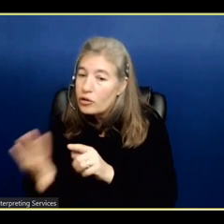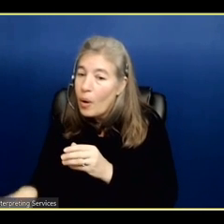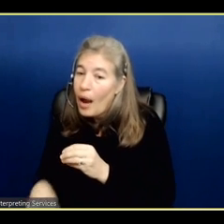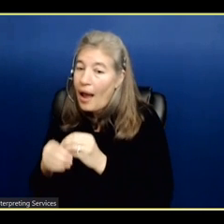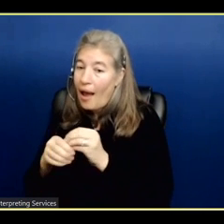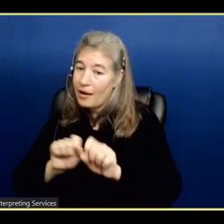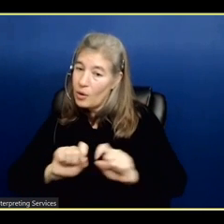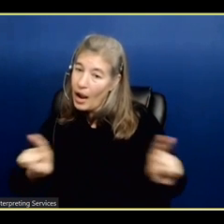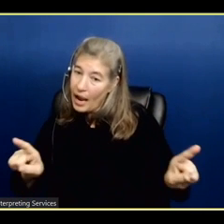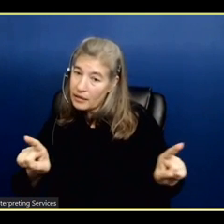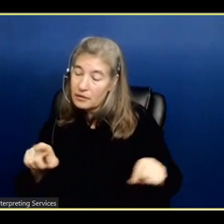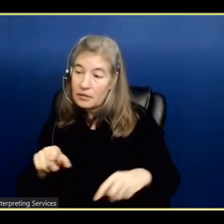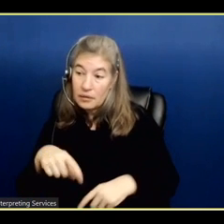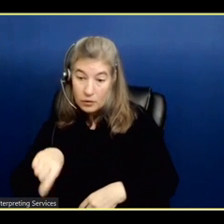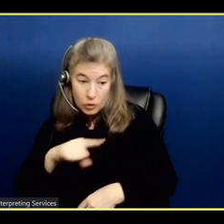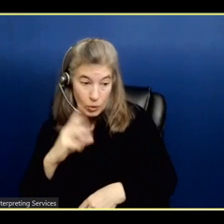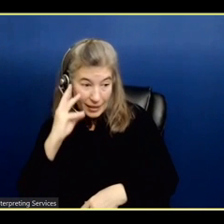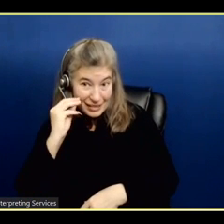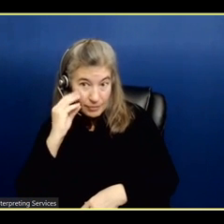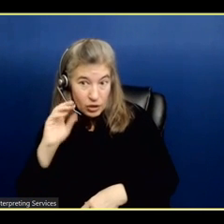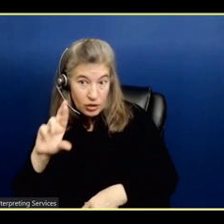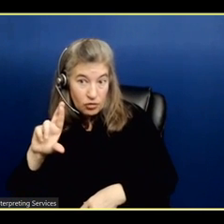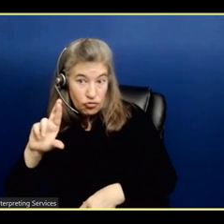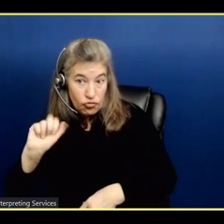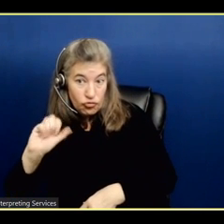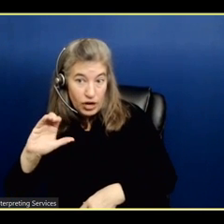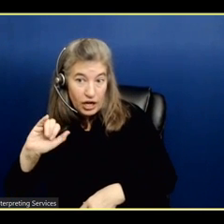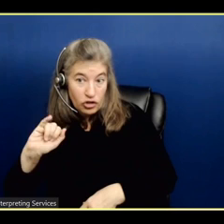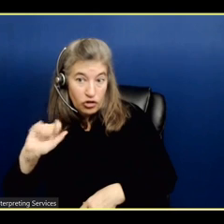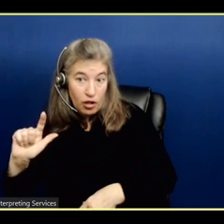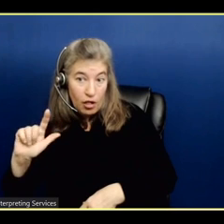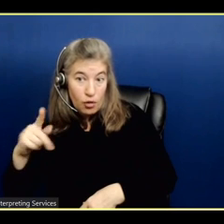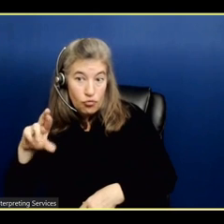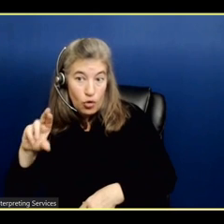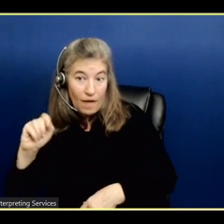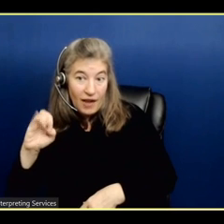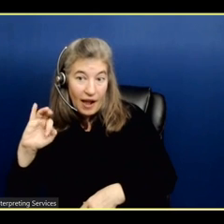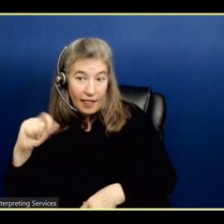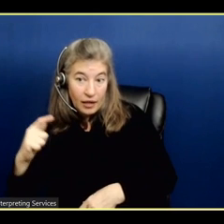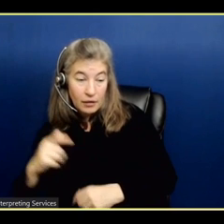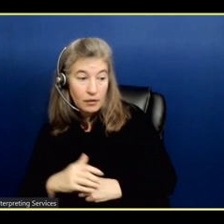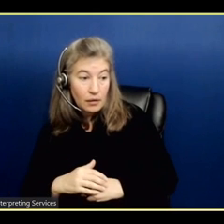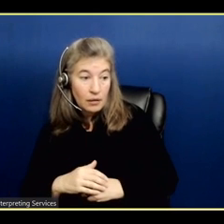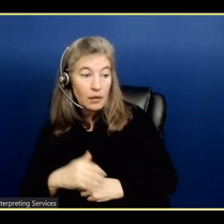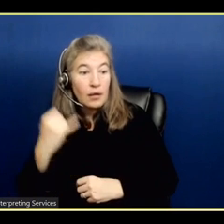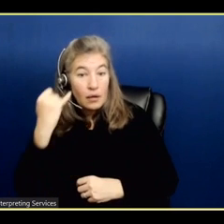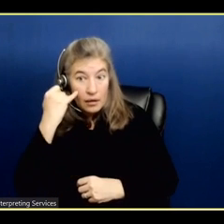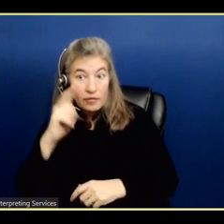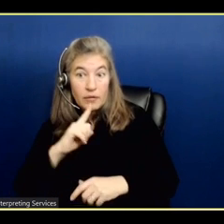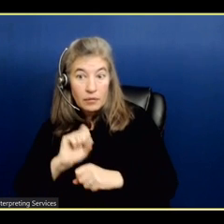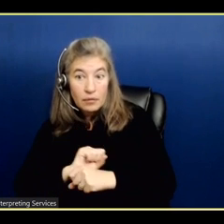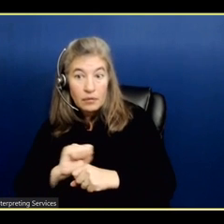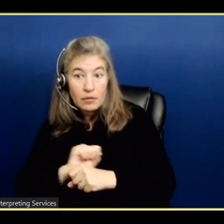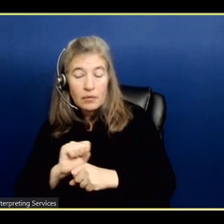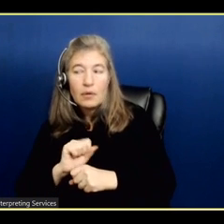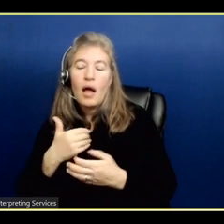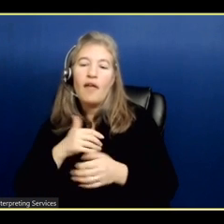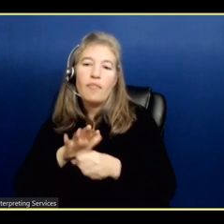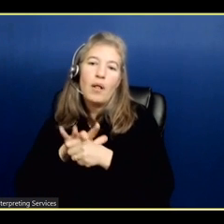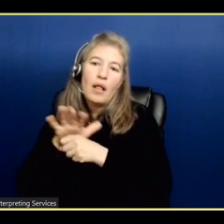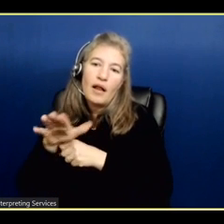prevention and intervention options are not always equitably distributed across the workforce, and disparities are often cut